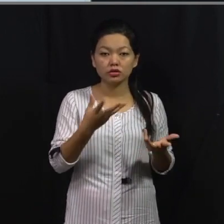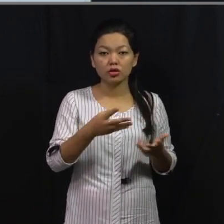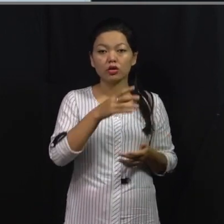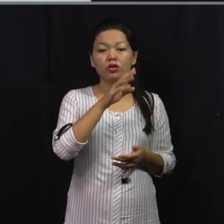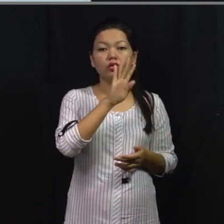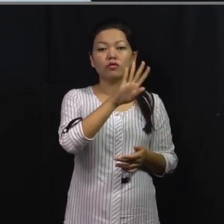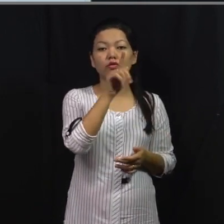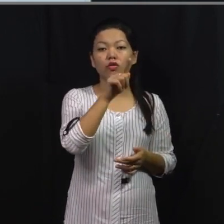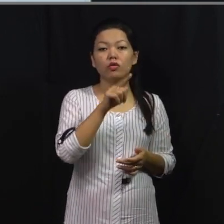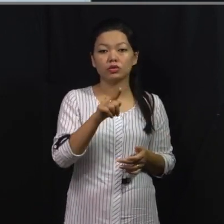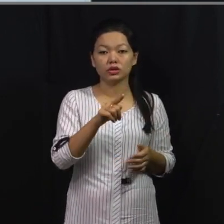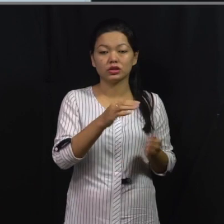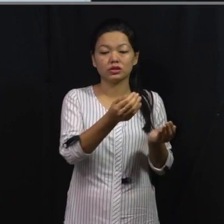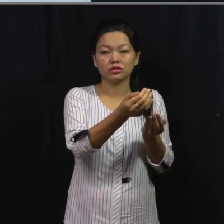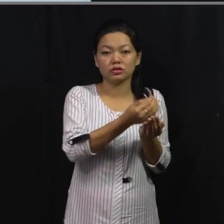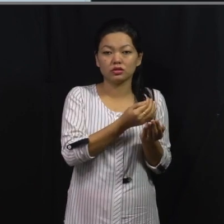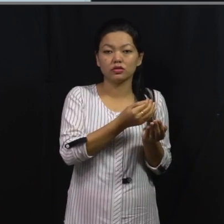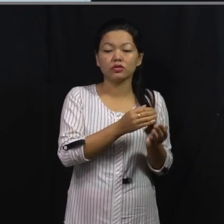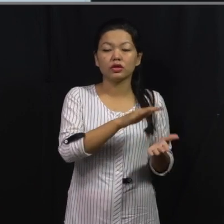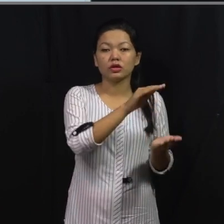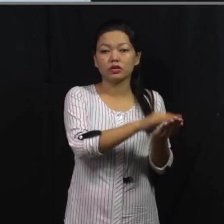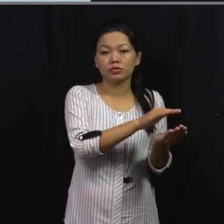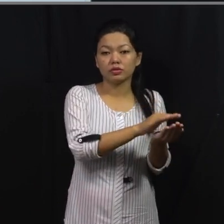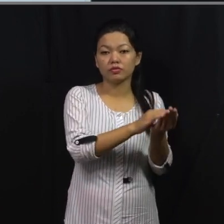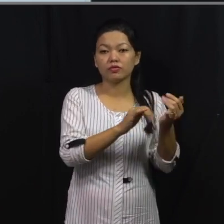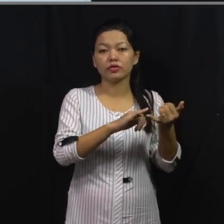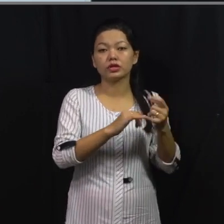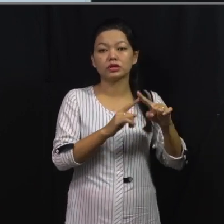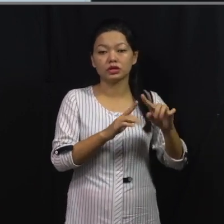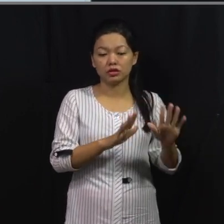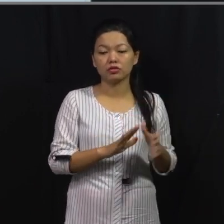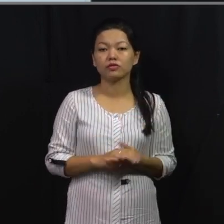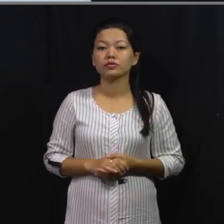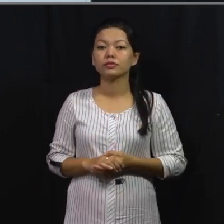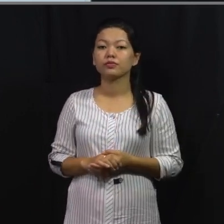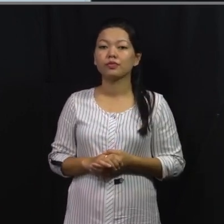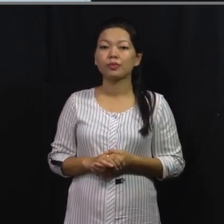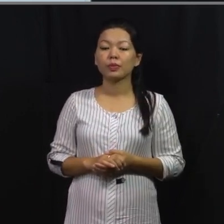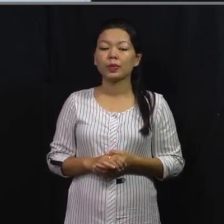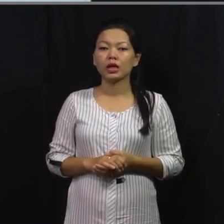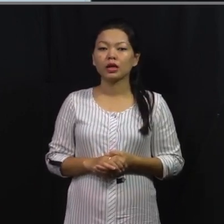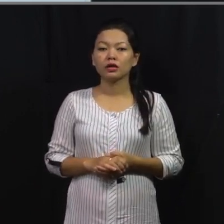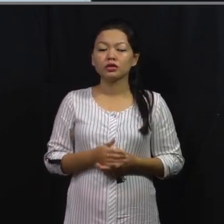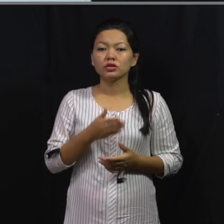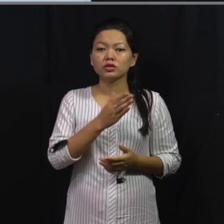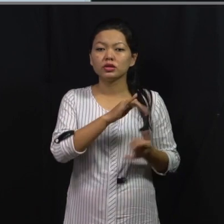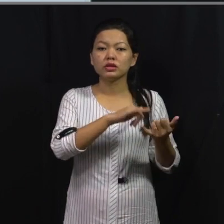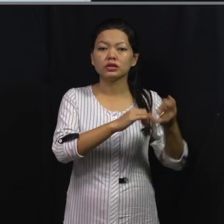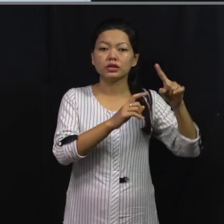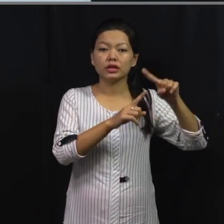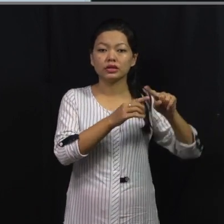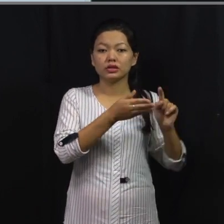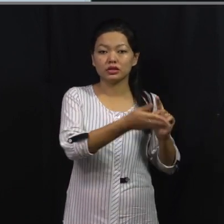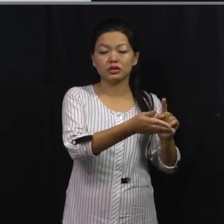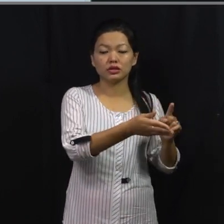where they have not been given formerly, you know, before. Now, this particular group of people are known by different